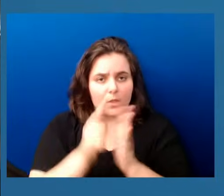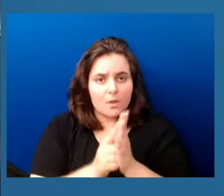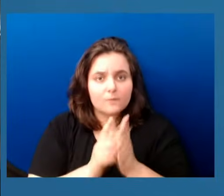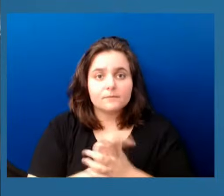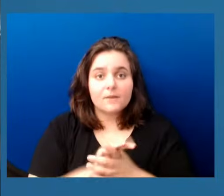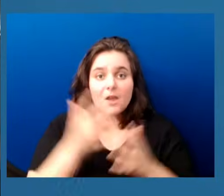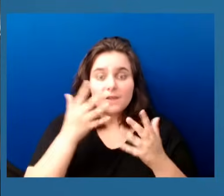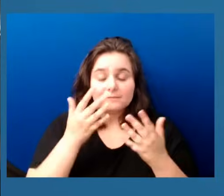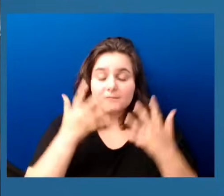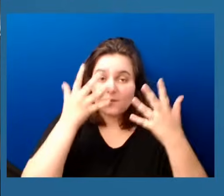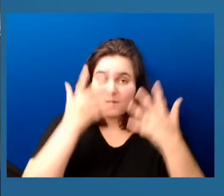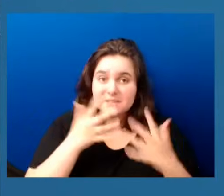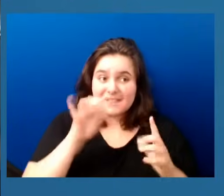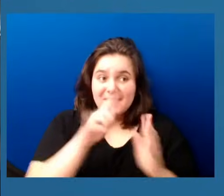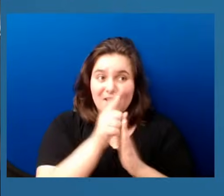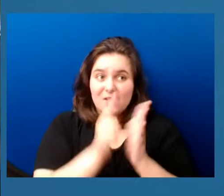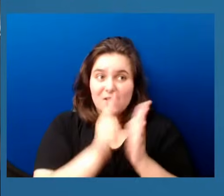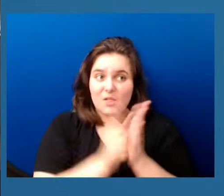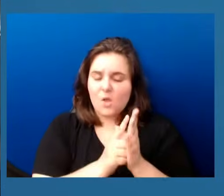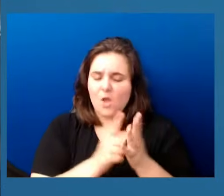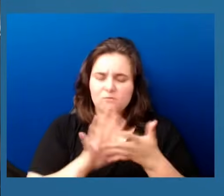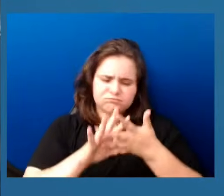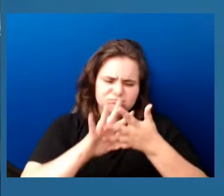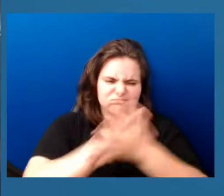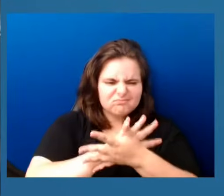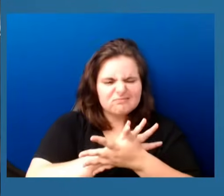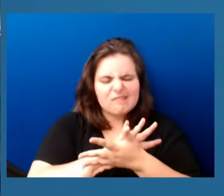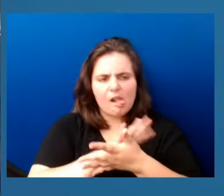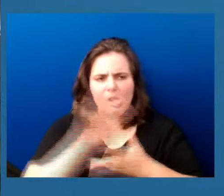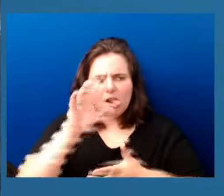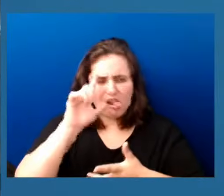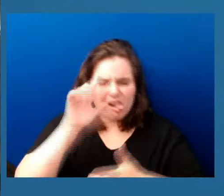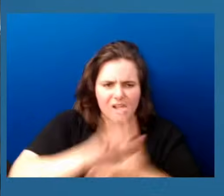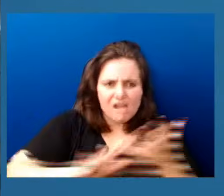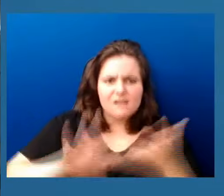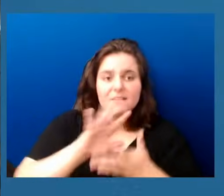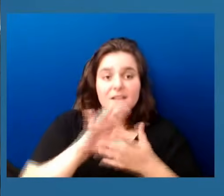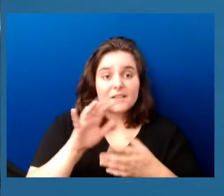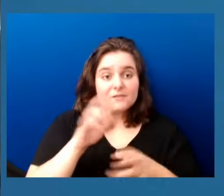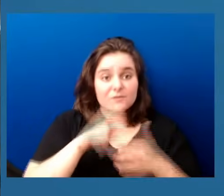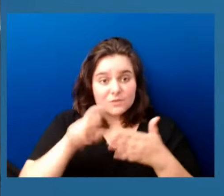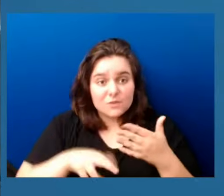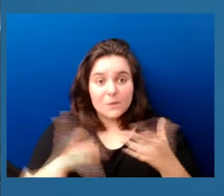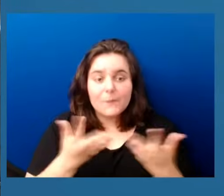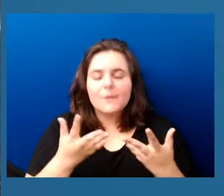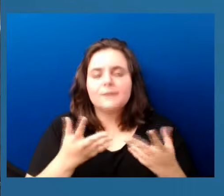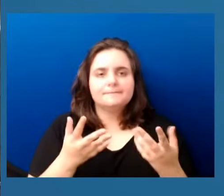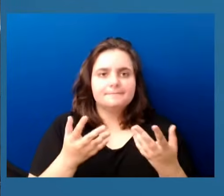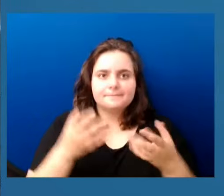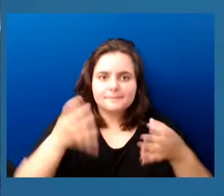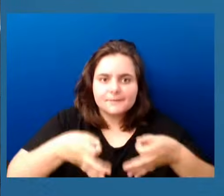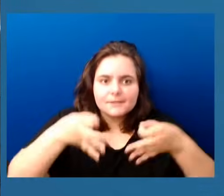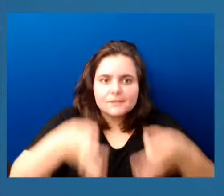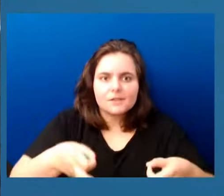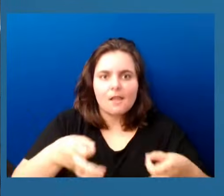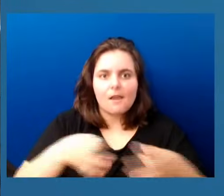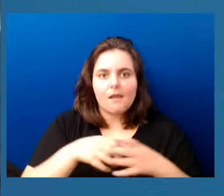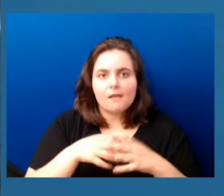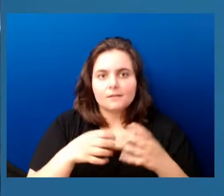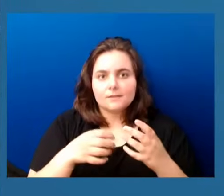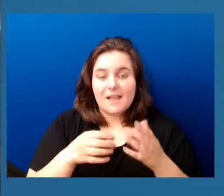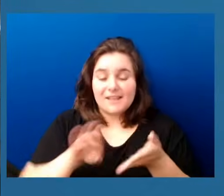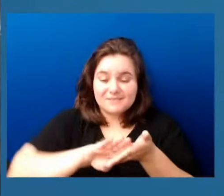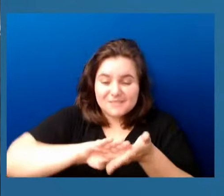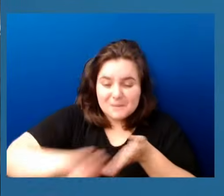vagaries, which resulted in litigation, delays, and tragically, full dismissals of important cases